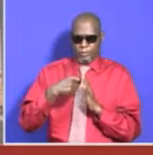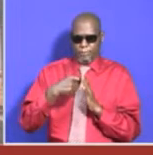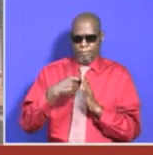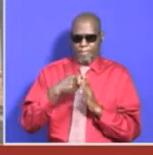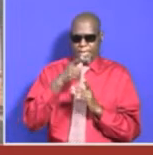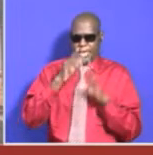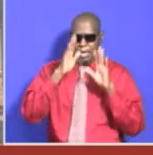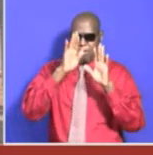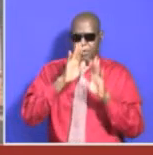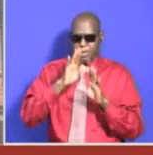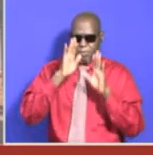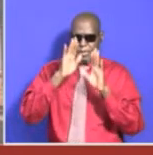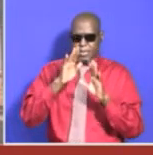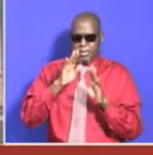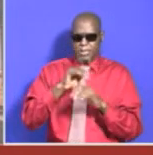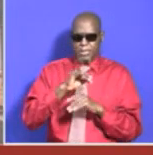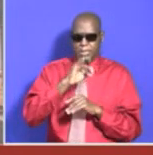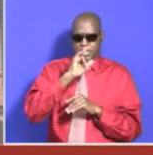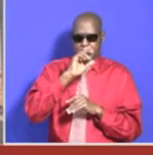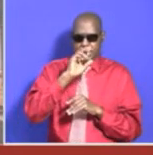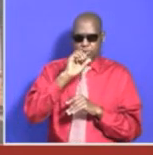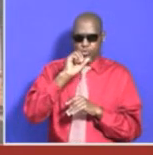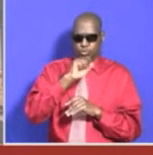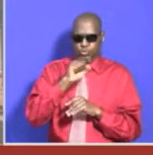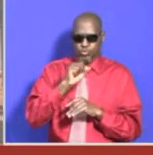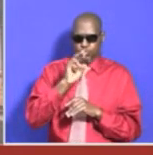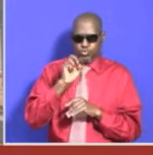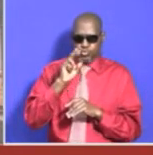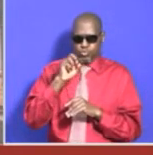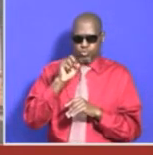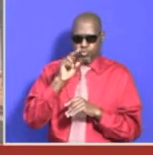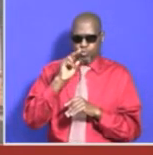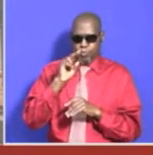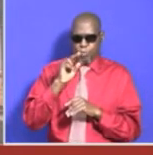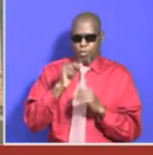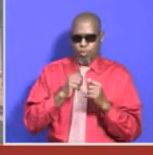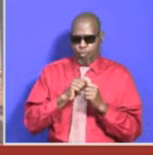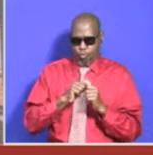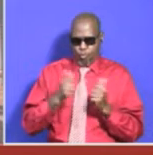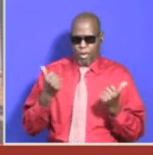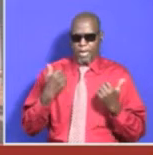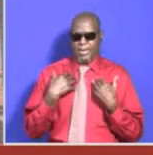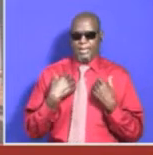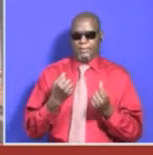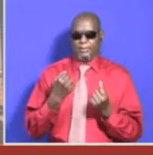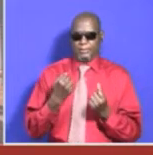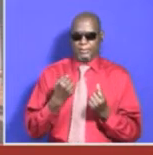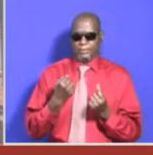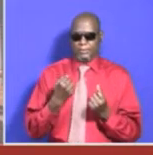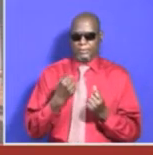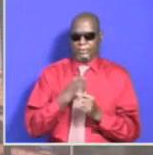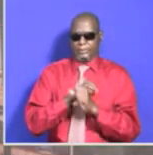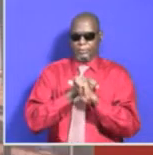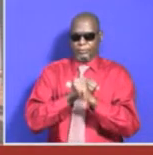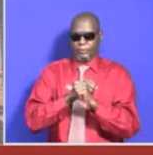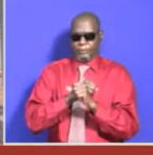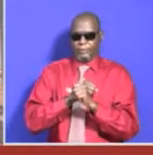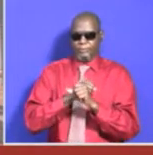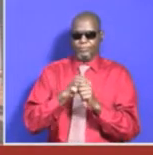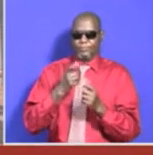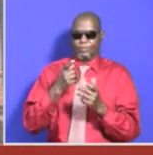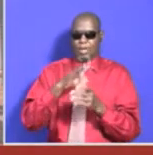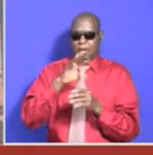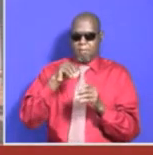of the Isuzu Wellness Month set for the month of April. The campaign will focus on intensifying safety standards among school